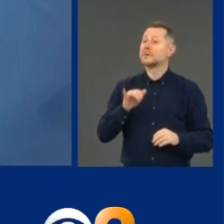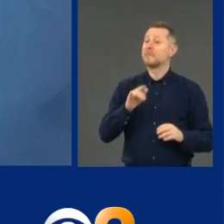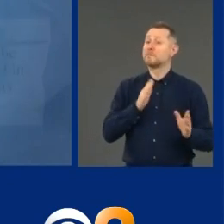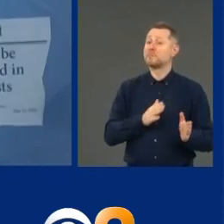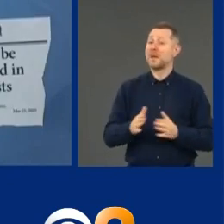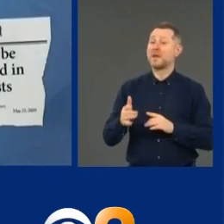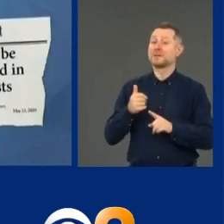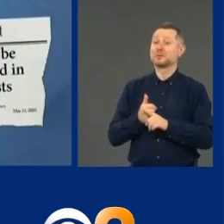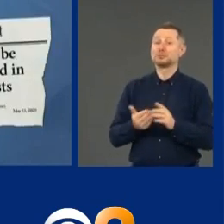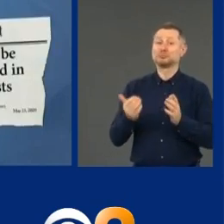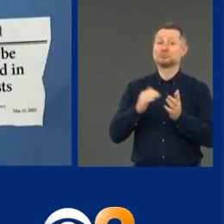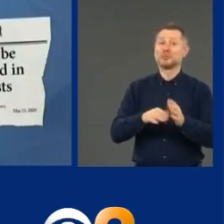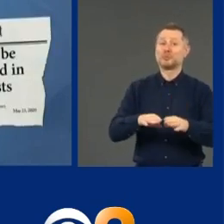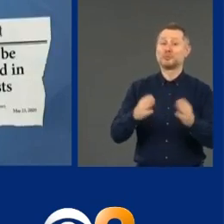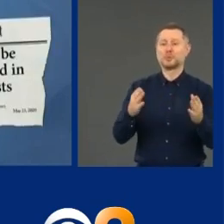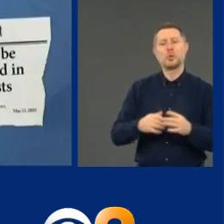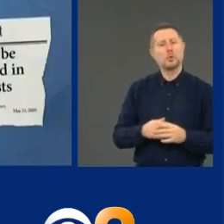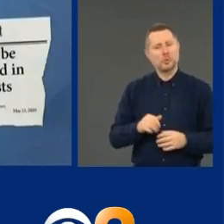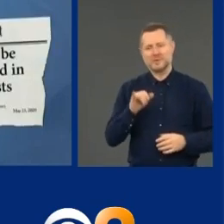they can make all the difference.